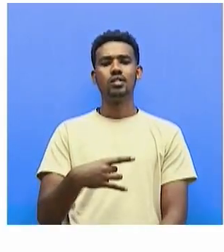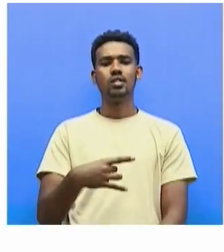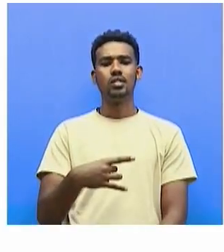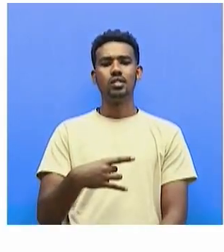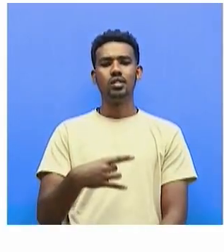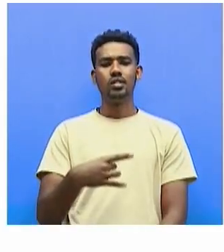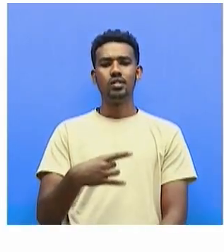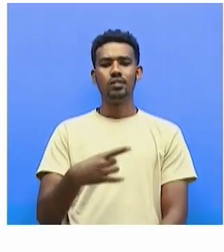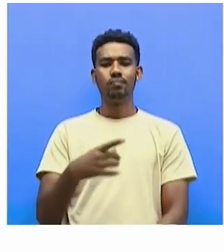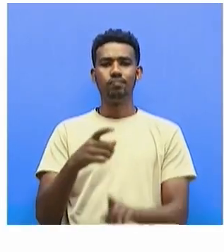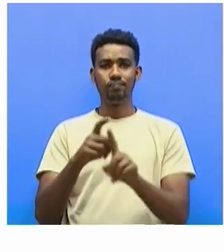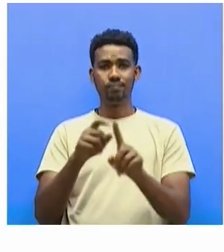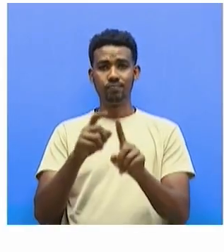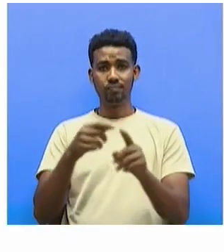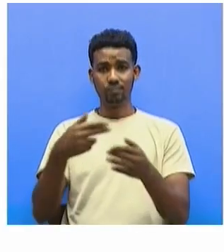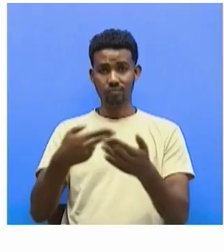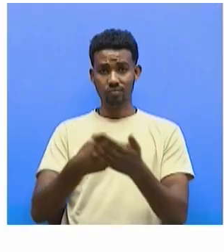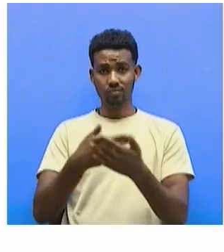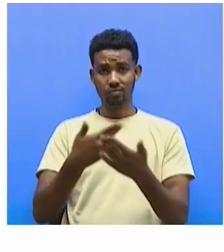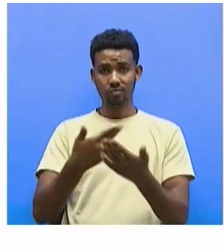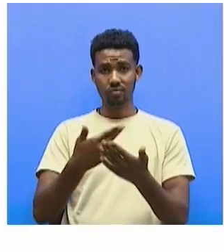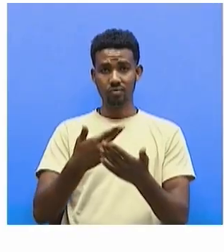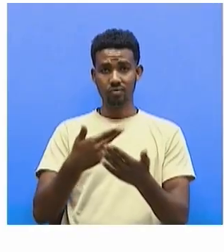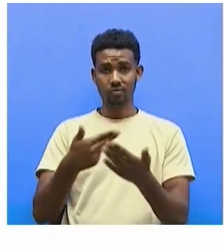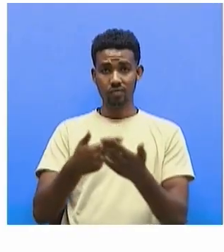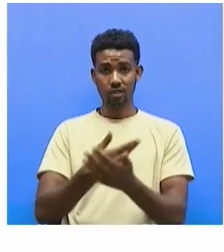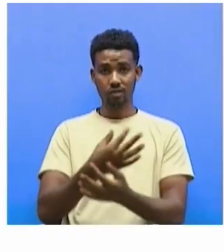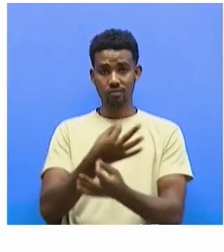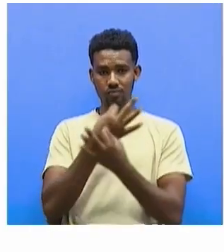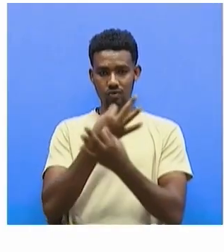rice dish.